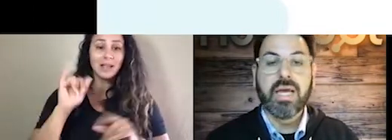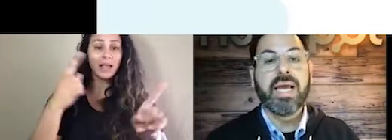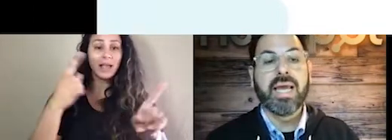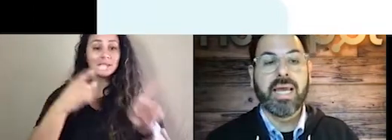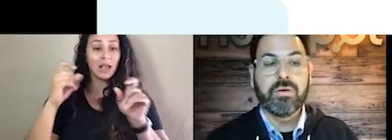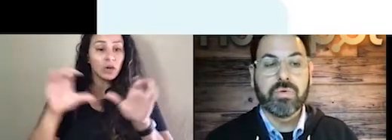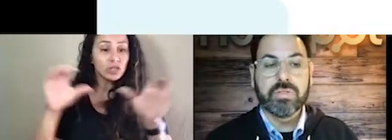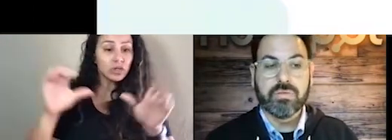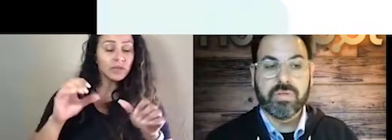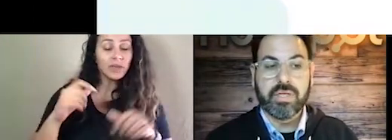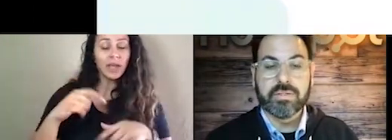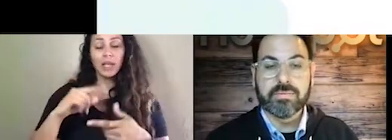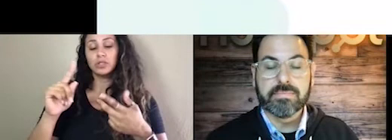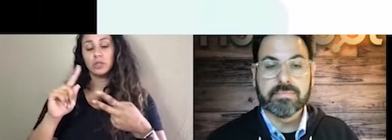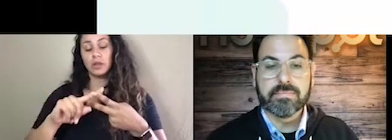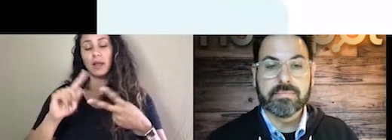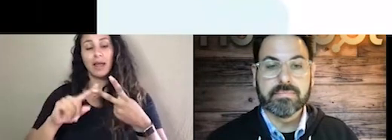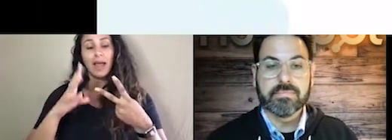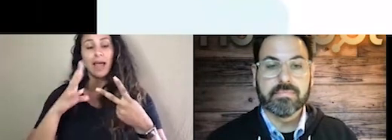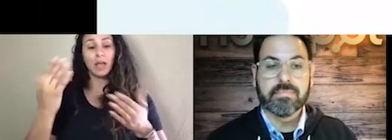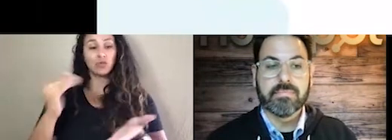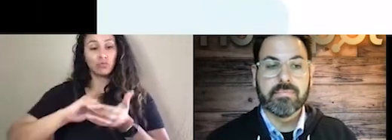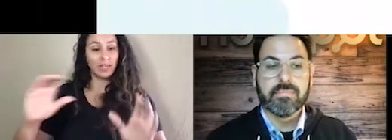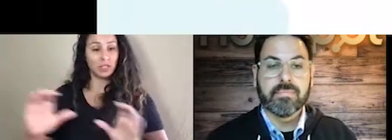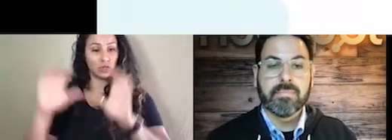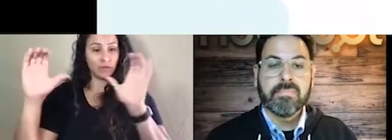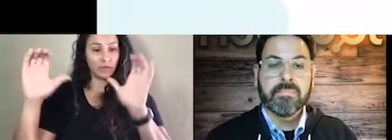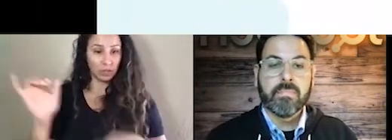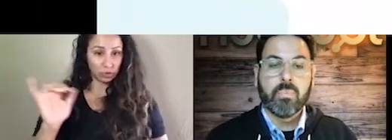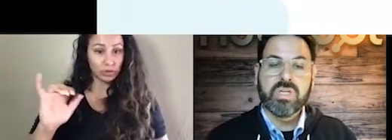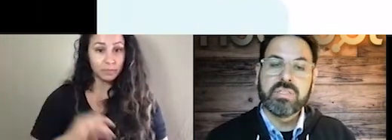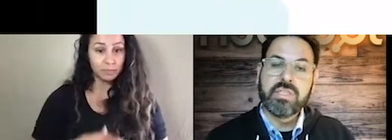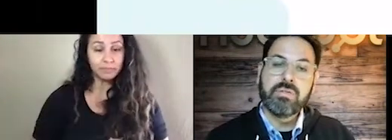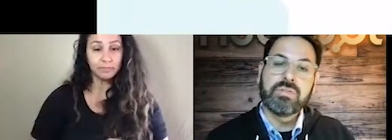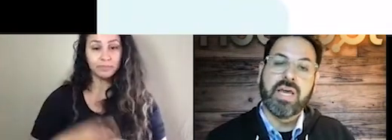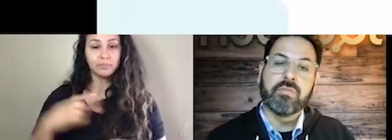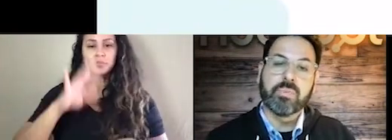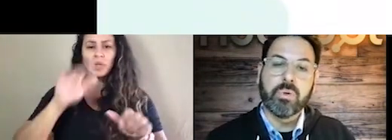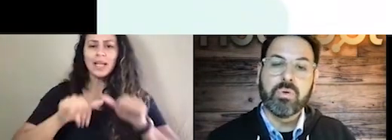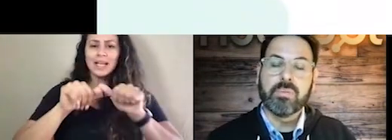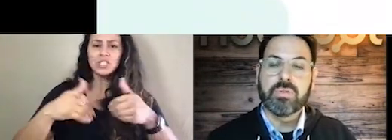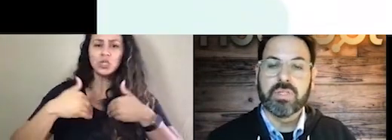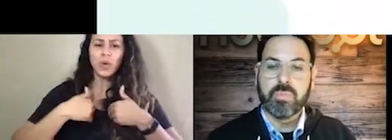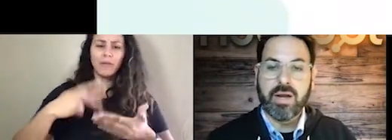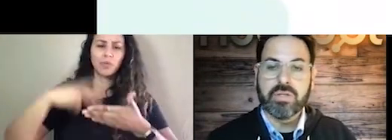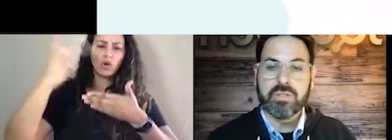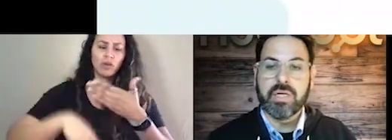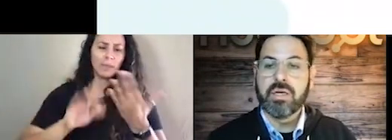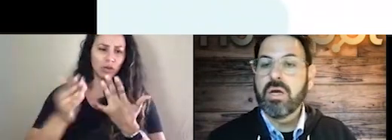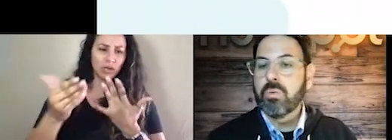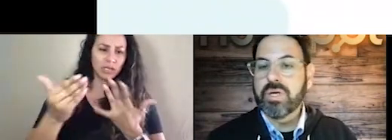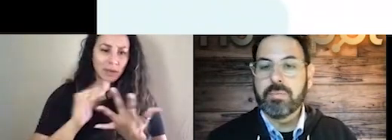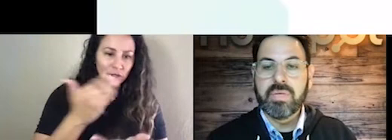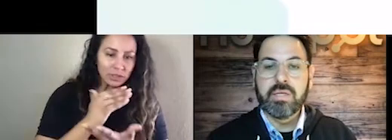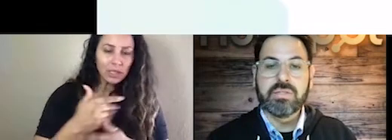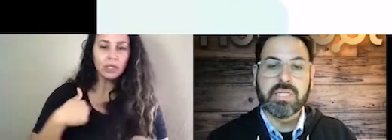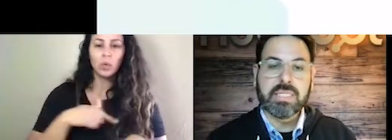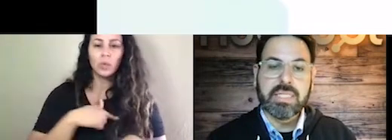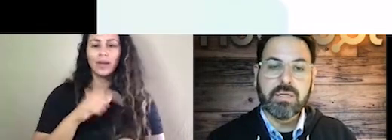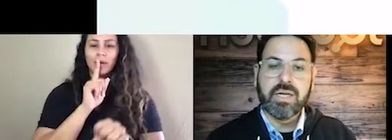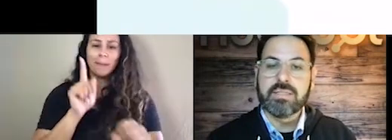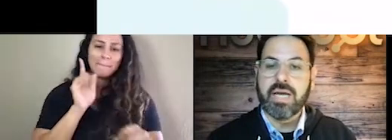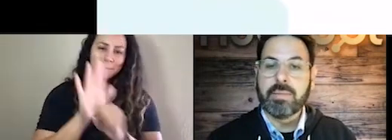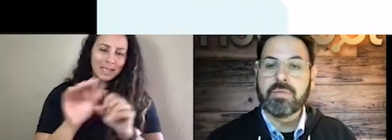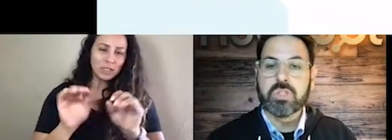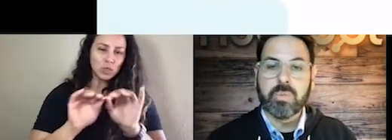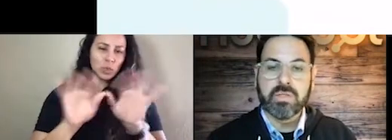certification and recertification. We'll continue to have program transparency. We're committed to